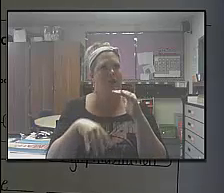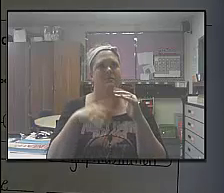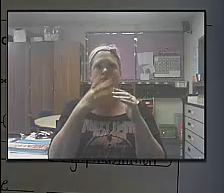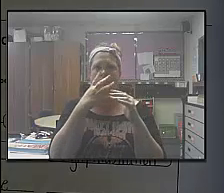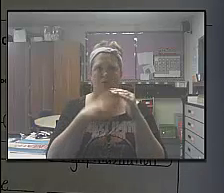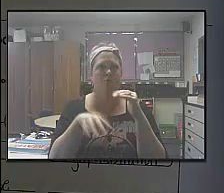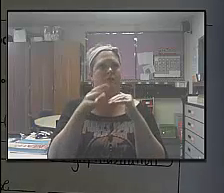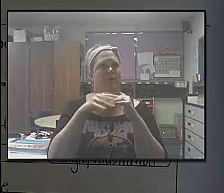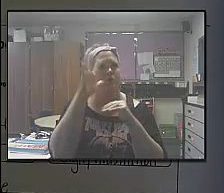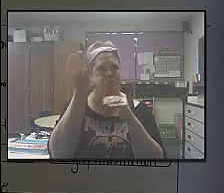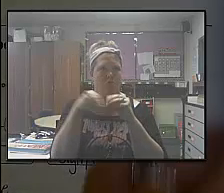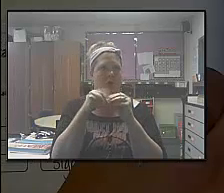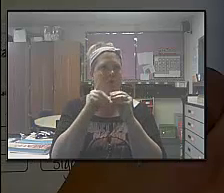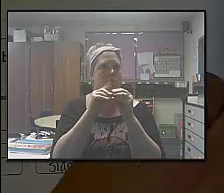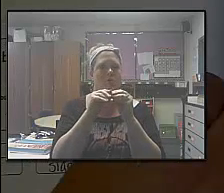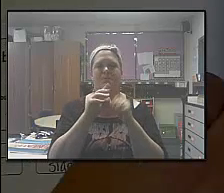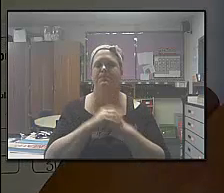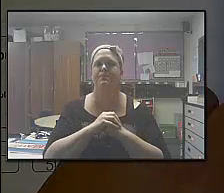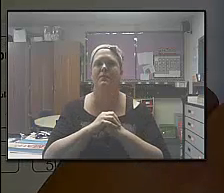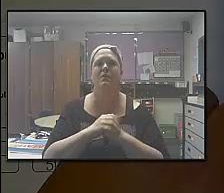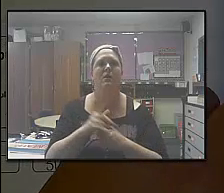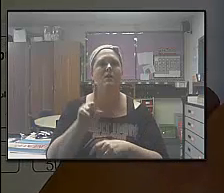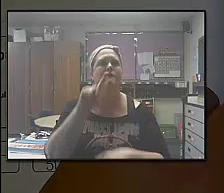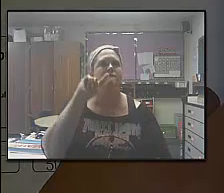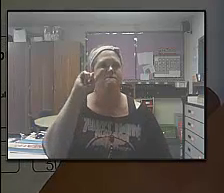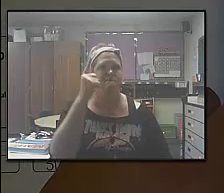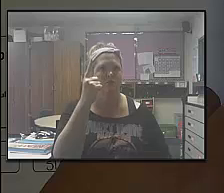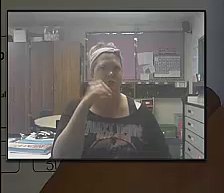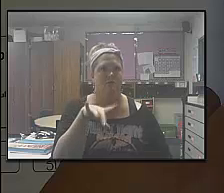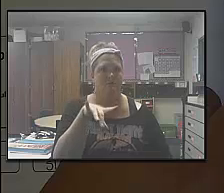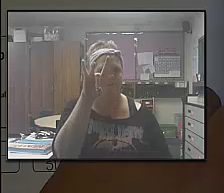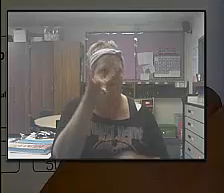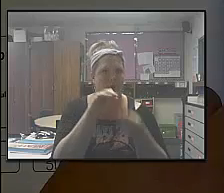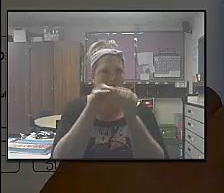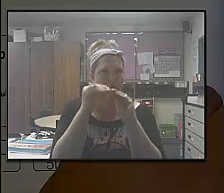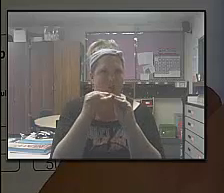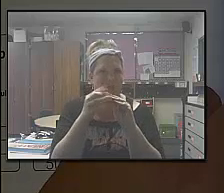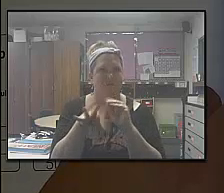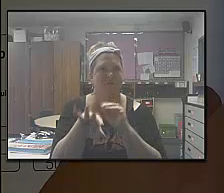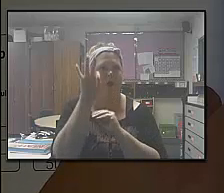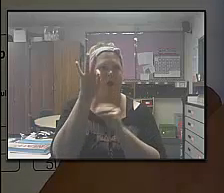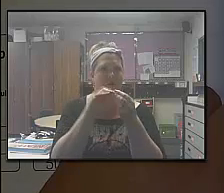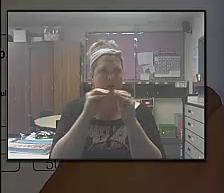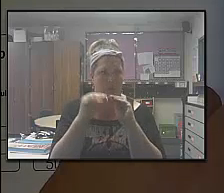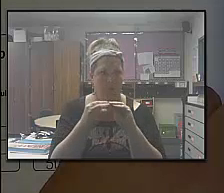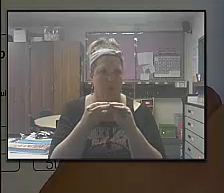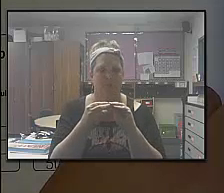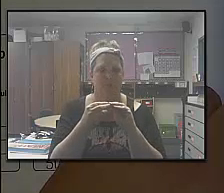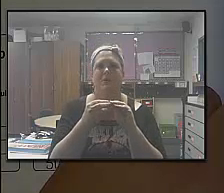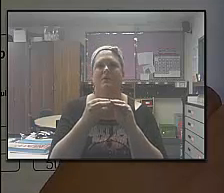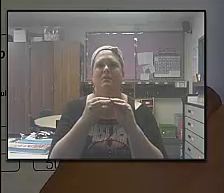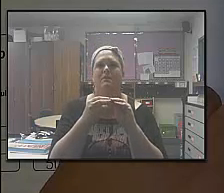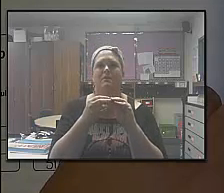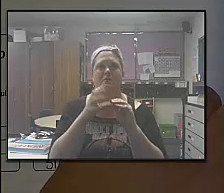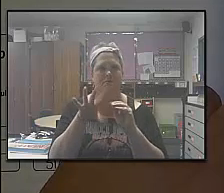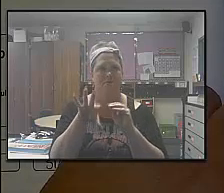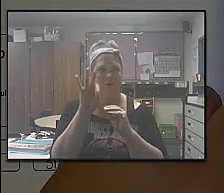209 digits. First step, that's a find your numbers. The directions are going to tell you